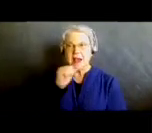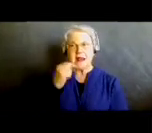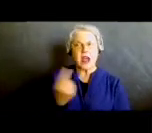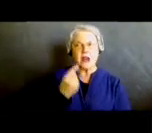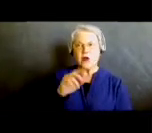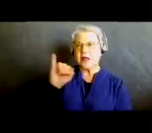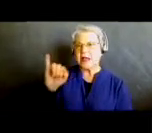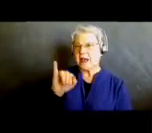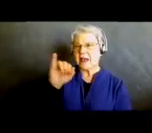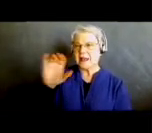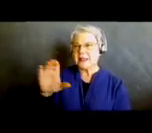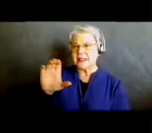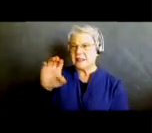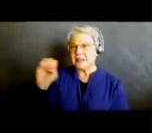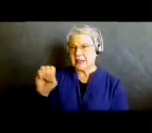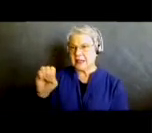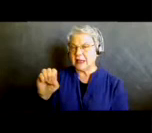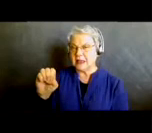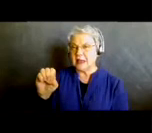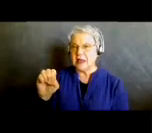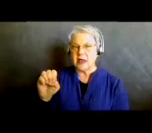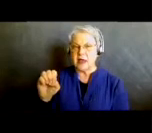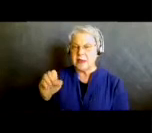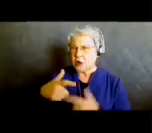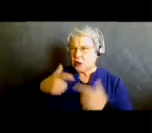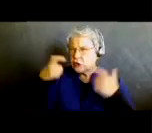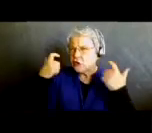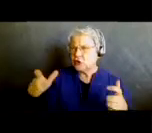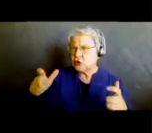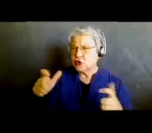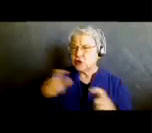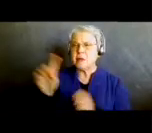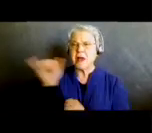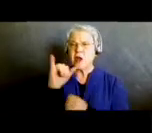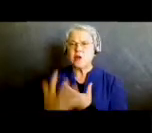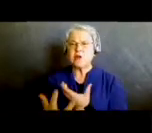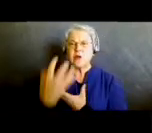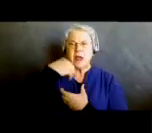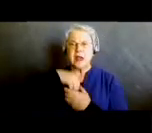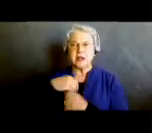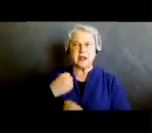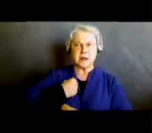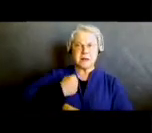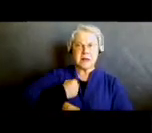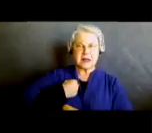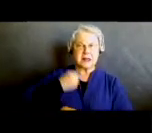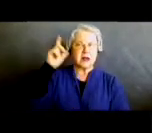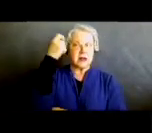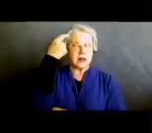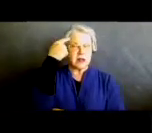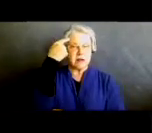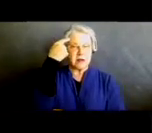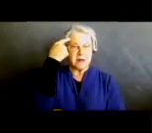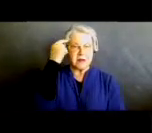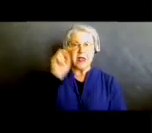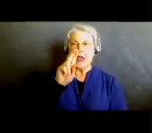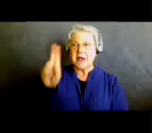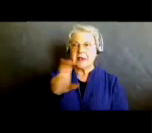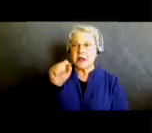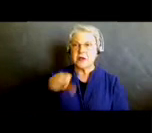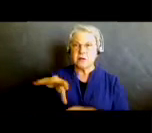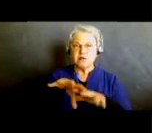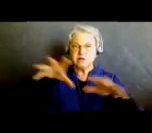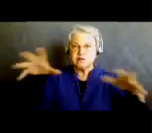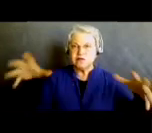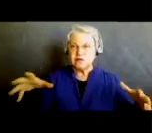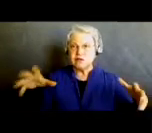their scale. But if we approach migration deterrence through the lens of US empire, alert to how ideologies